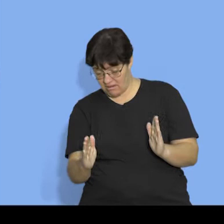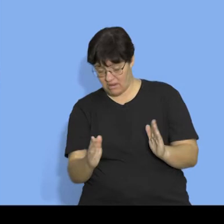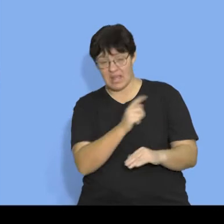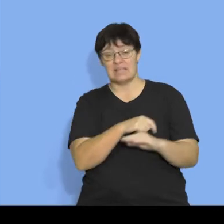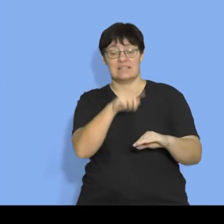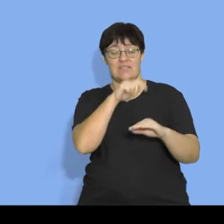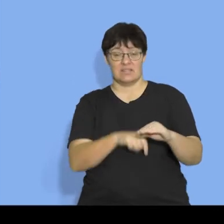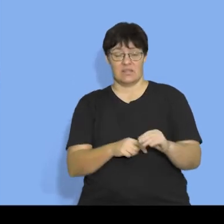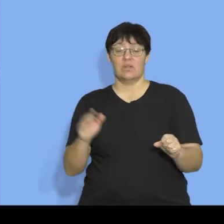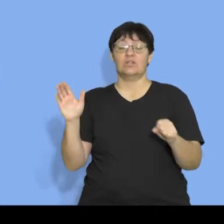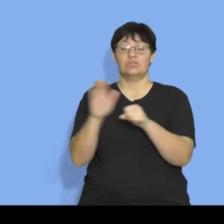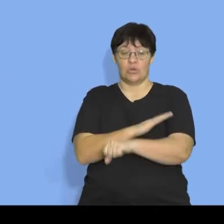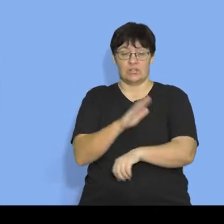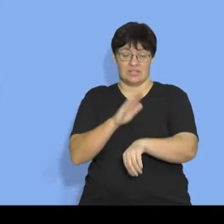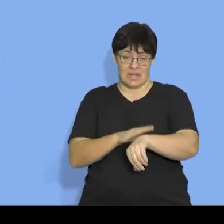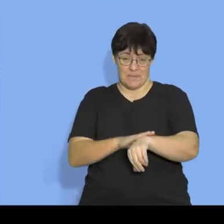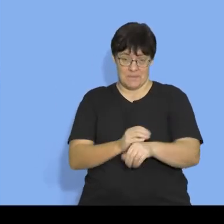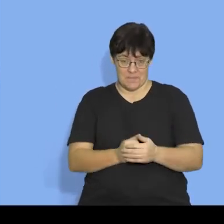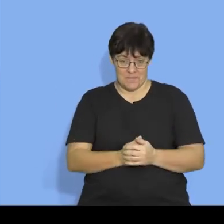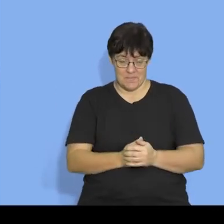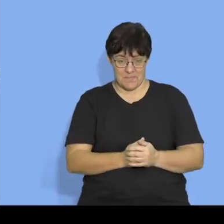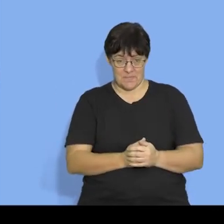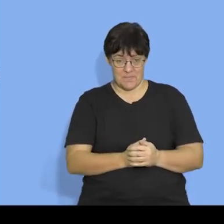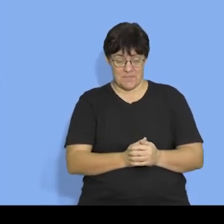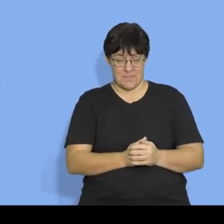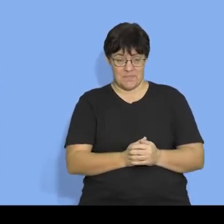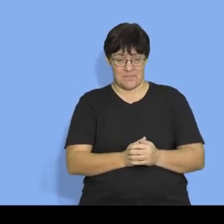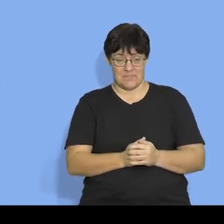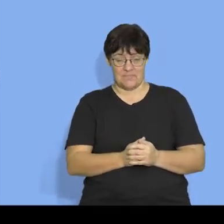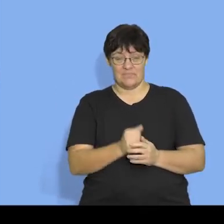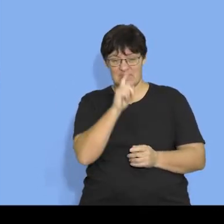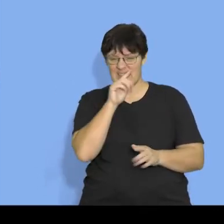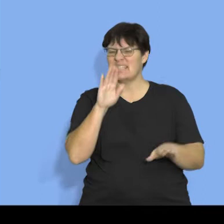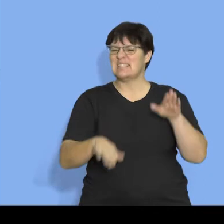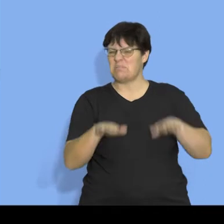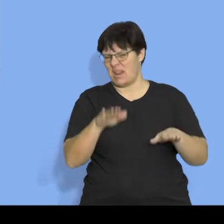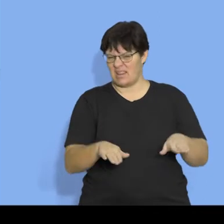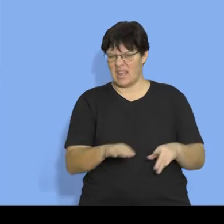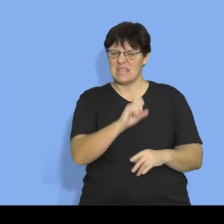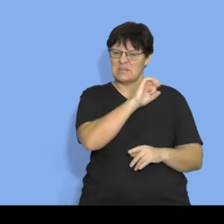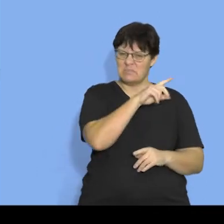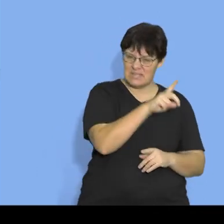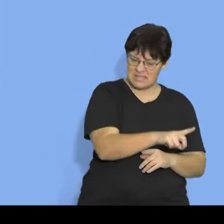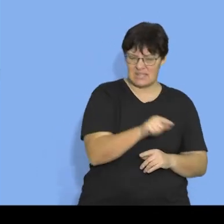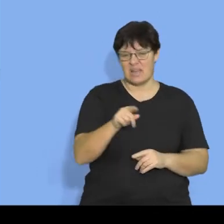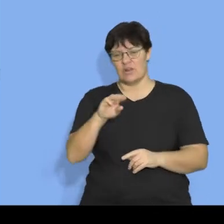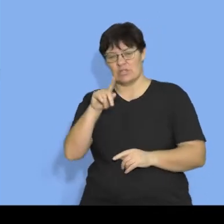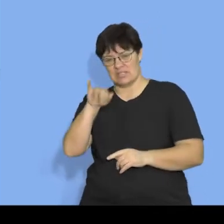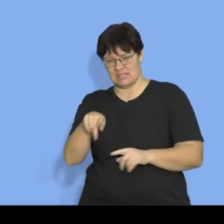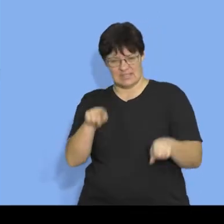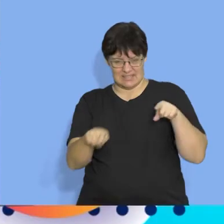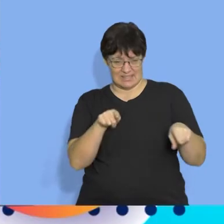position divided by total time. Do you see they're very similar, speed and